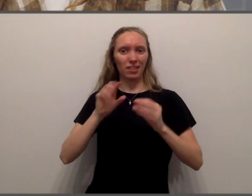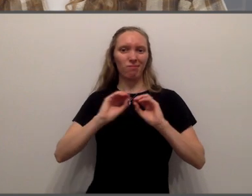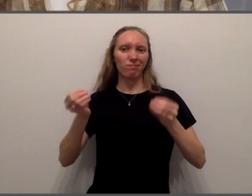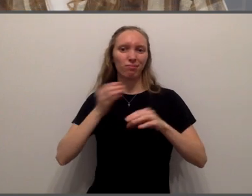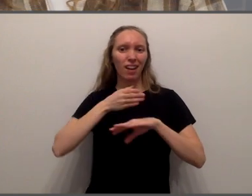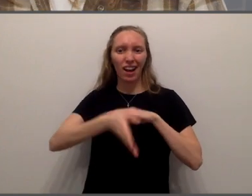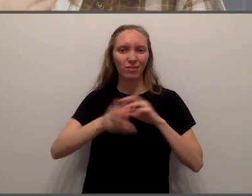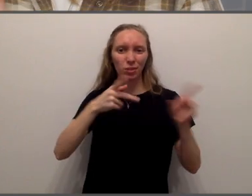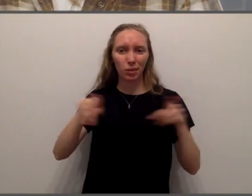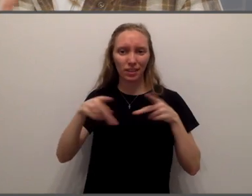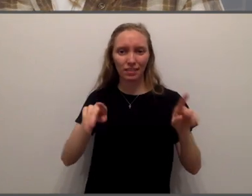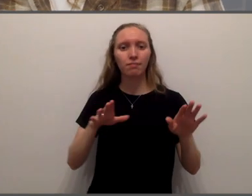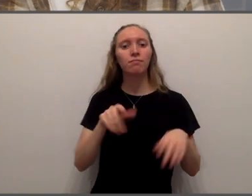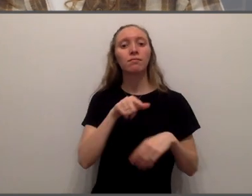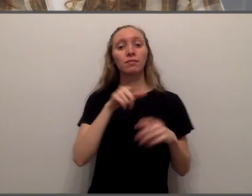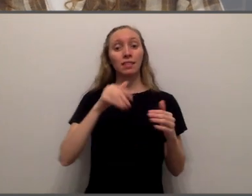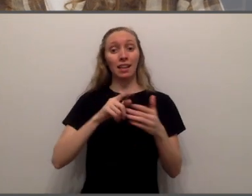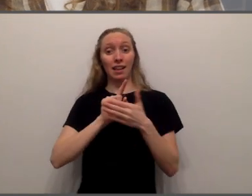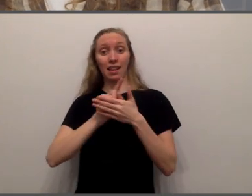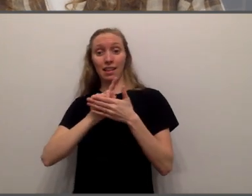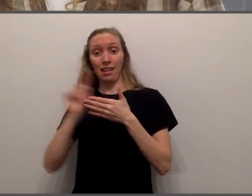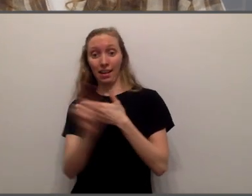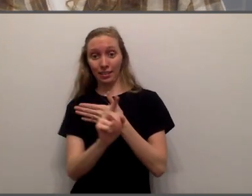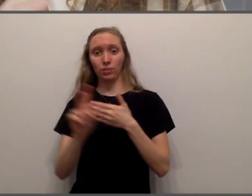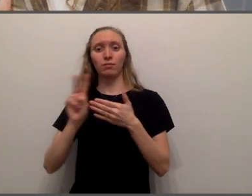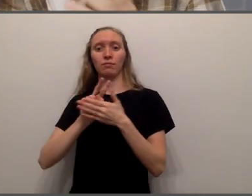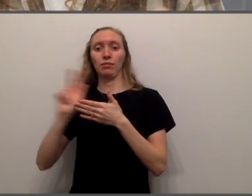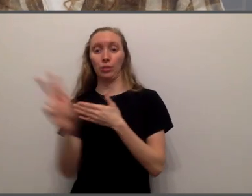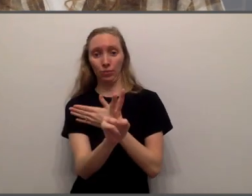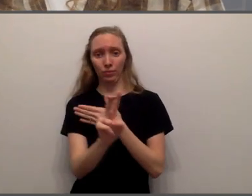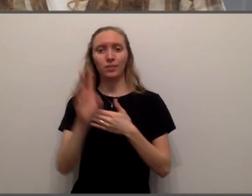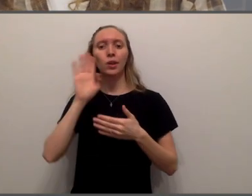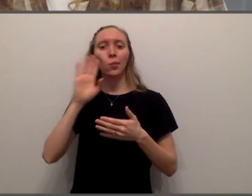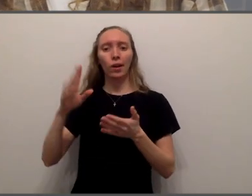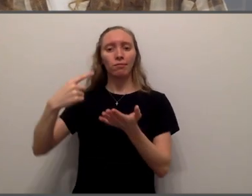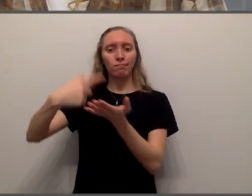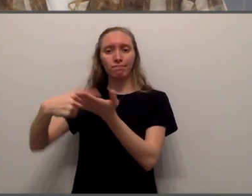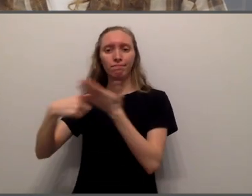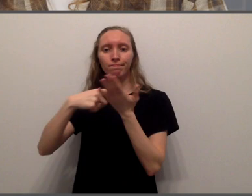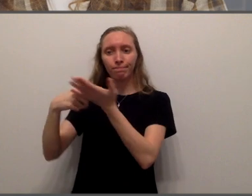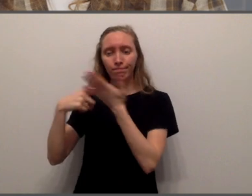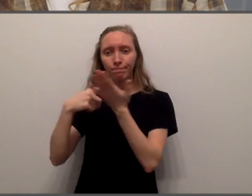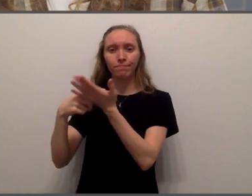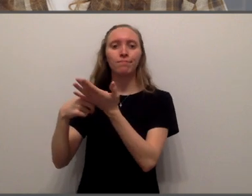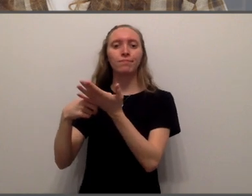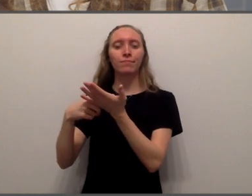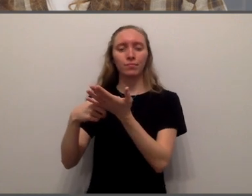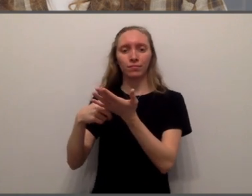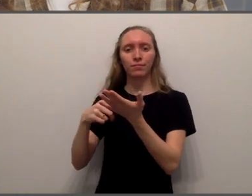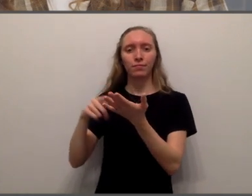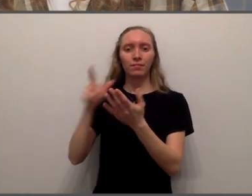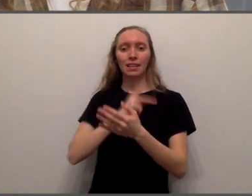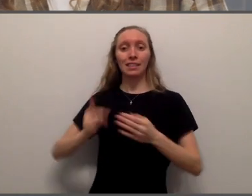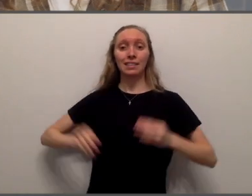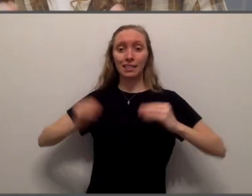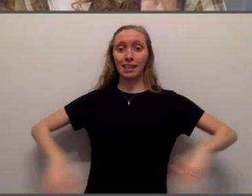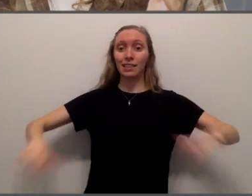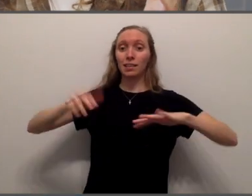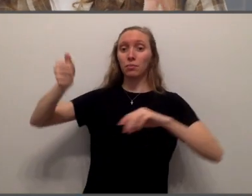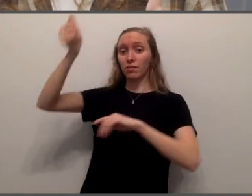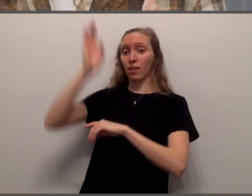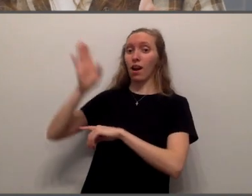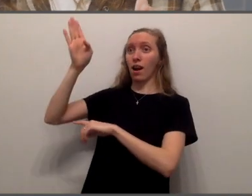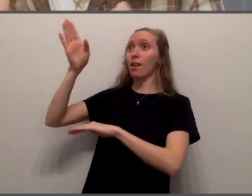after party, and we'll have guests on there as well for us to talk together about the kingdom of God on earth. And